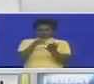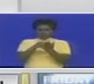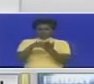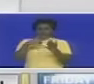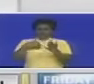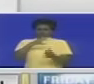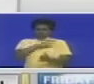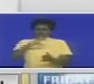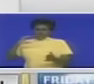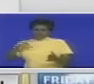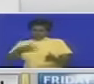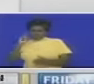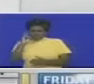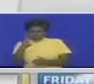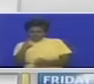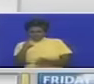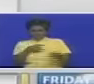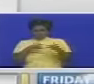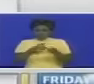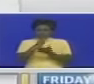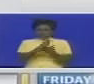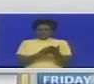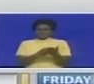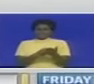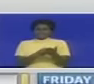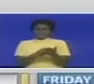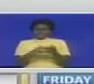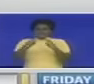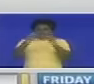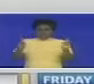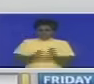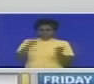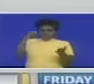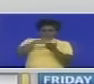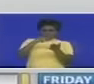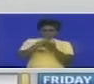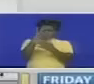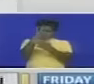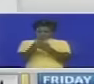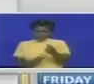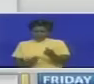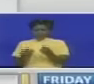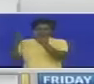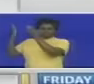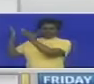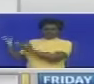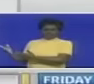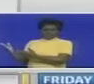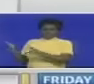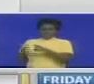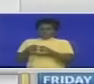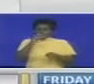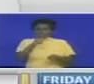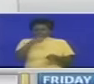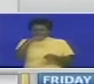committee that will chart the roadmap for the sector going forward. The team will include members from both the private sector and the government, among them the Kenya Tourist